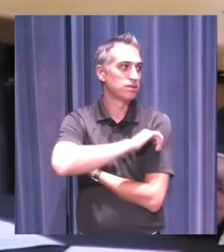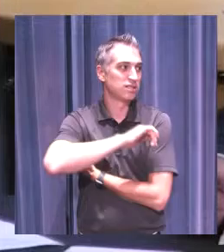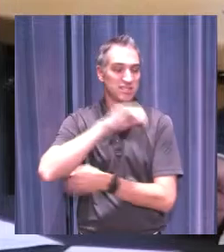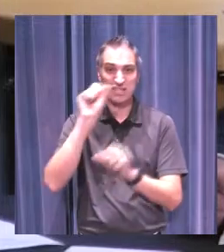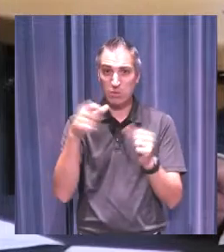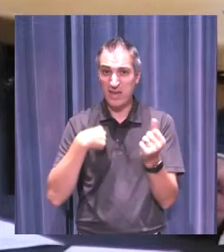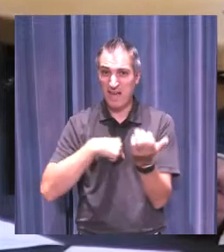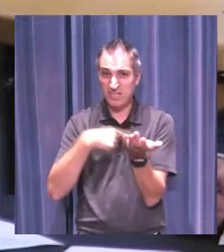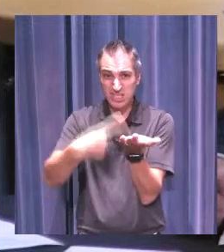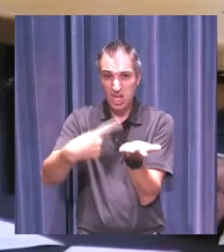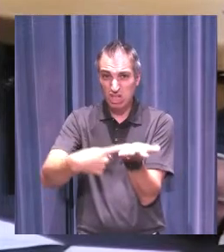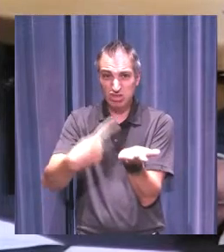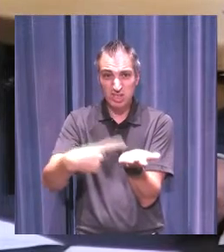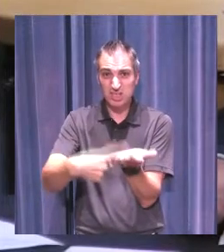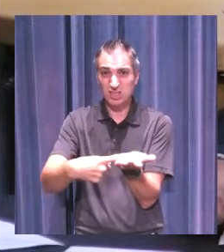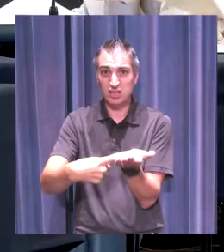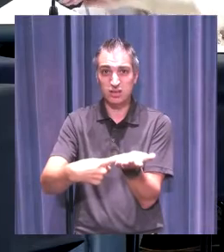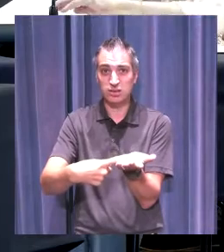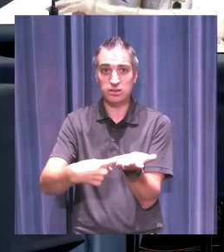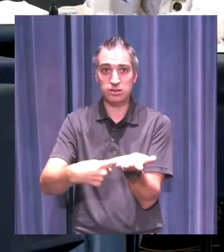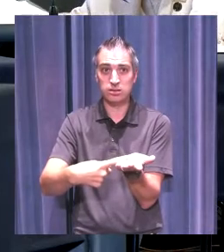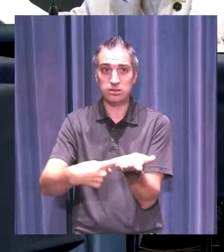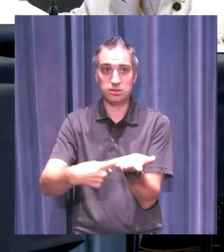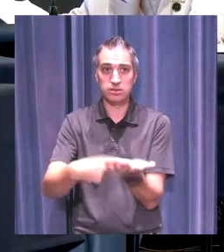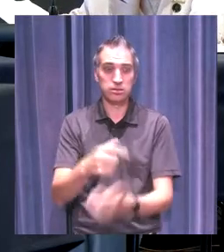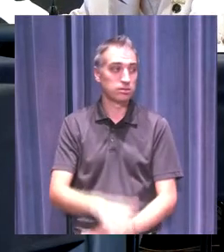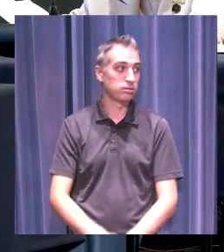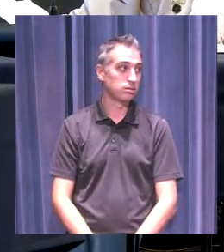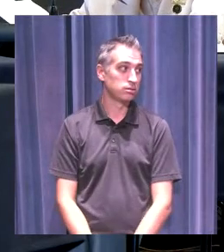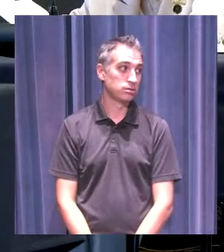around? Well, we The can have some objection. discussion.